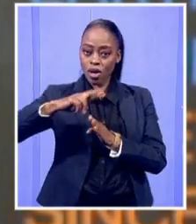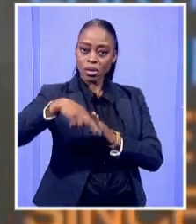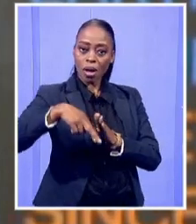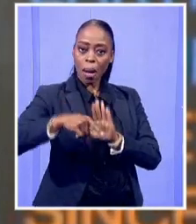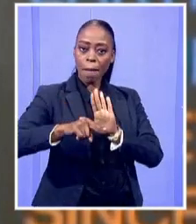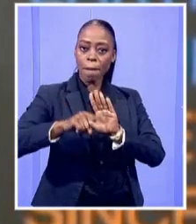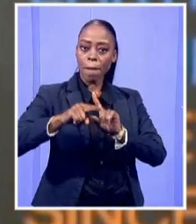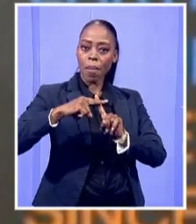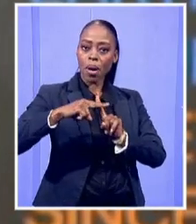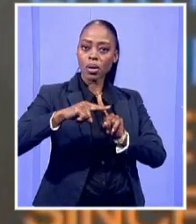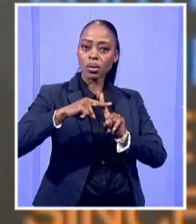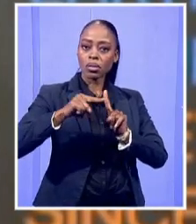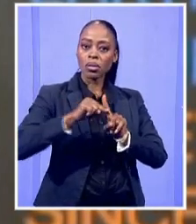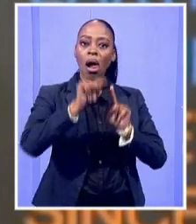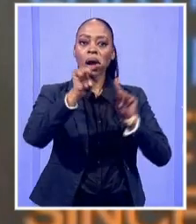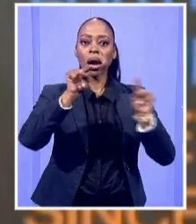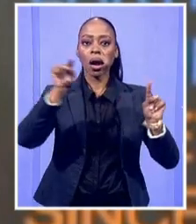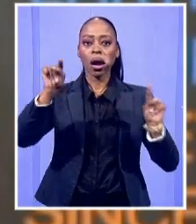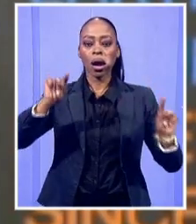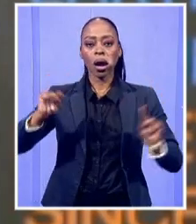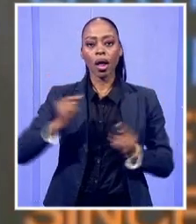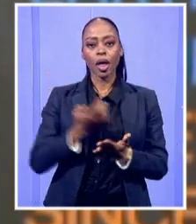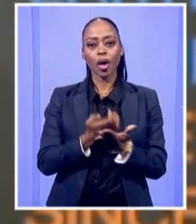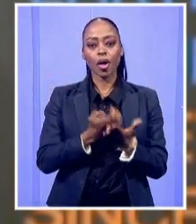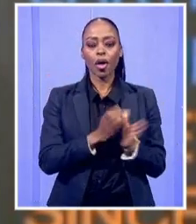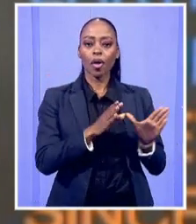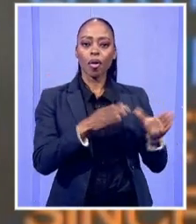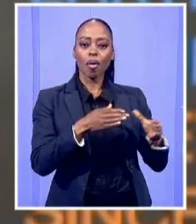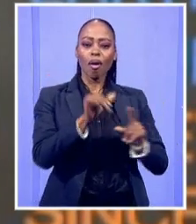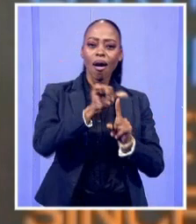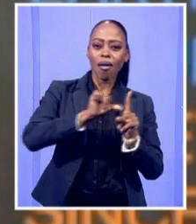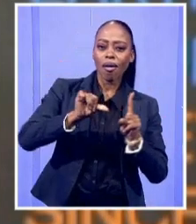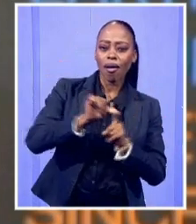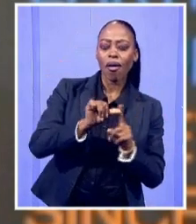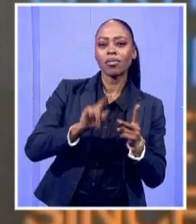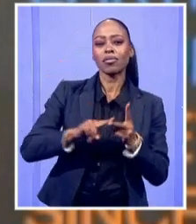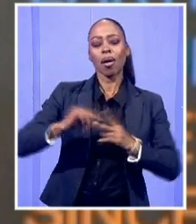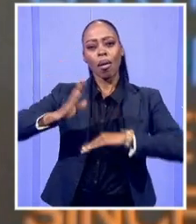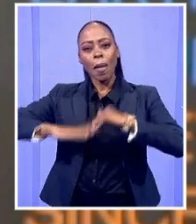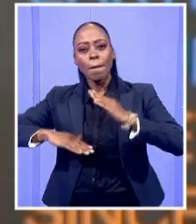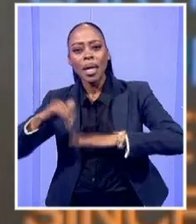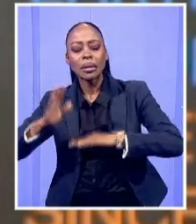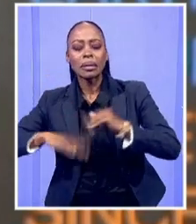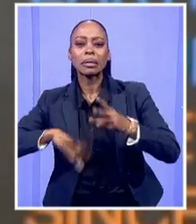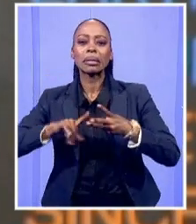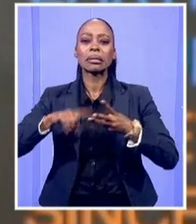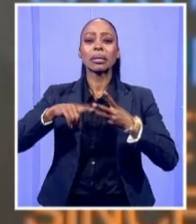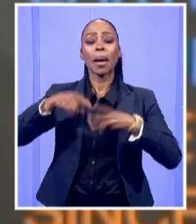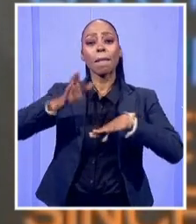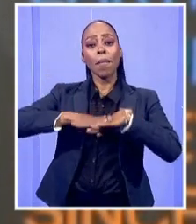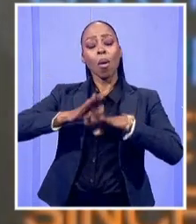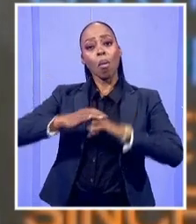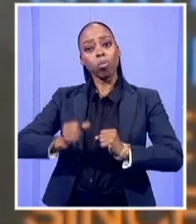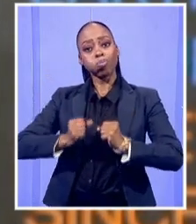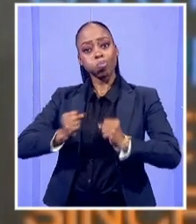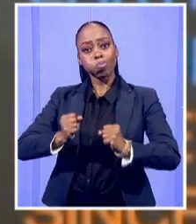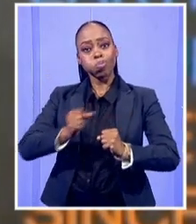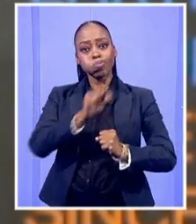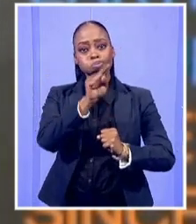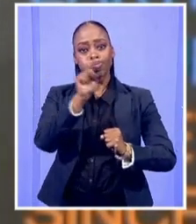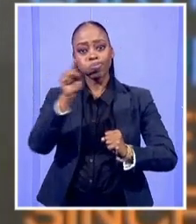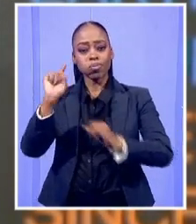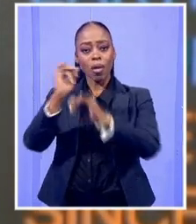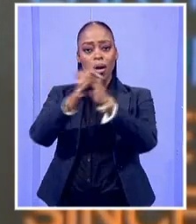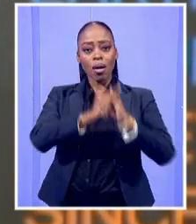other sectors of the economy, like agriculture and construction, and further strengthen sectors such